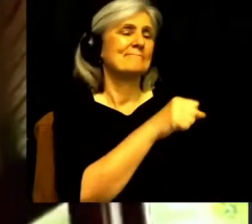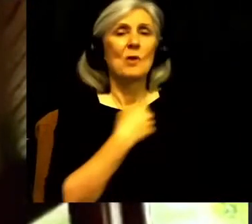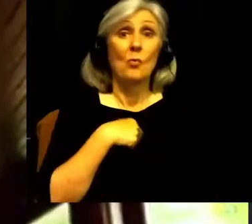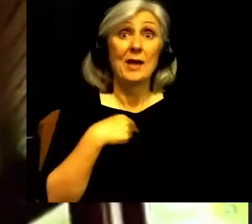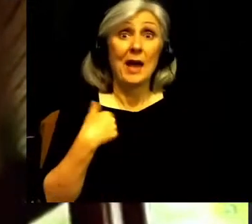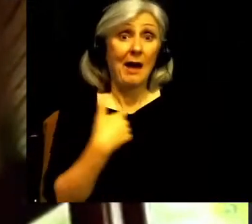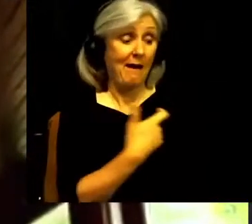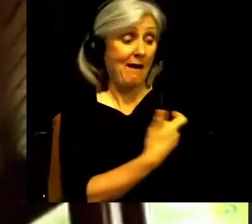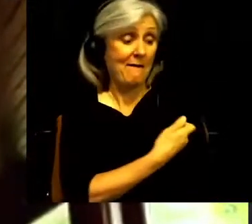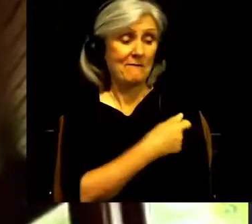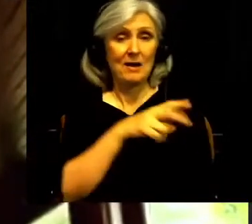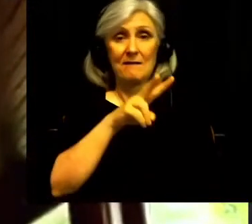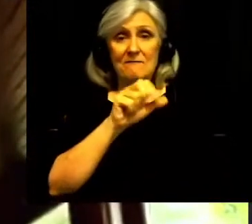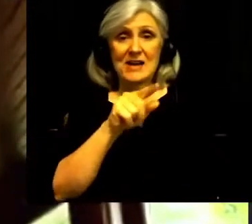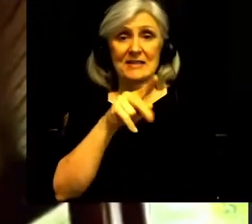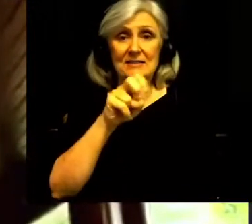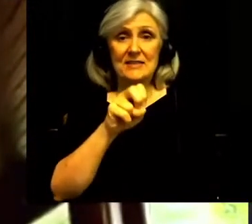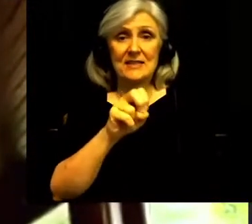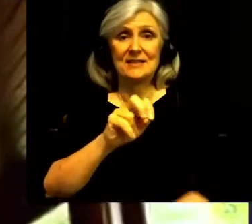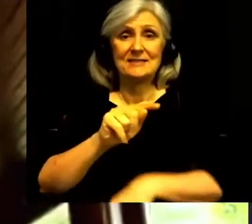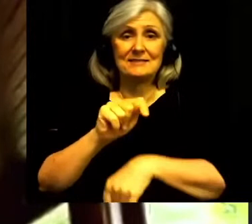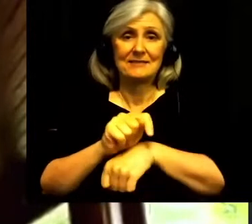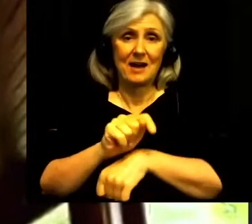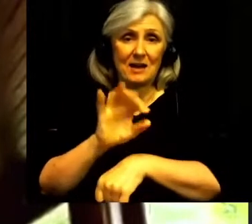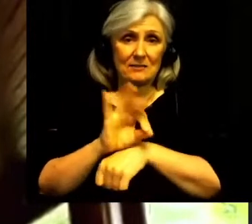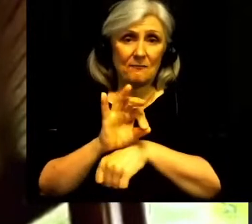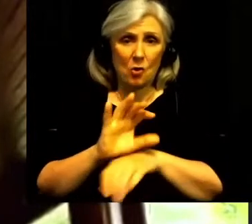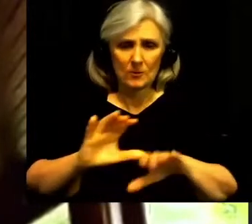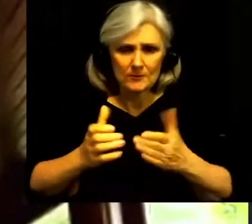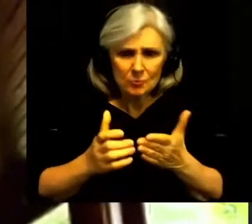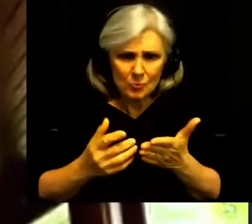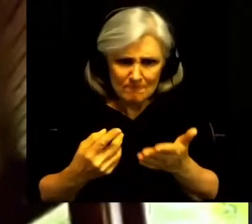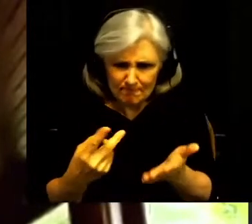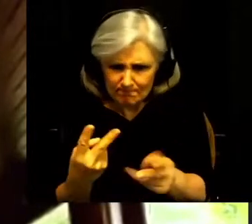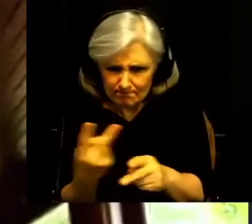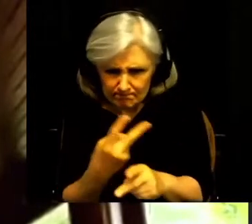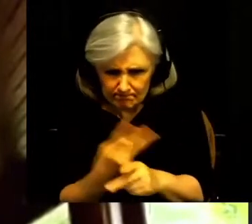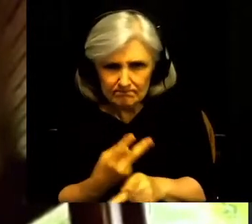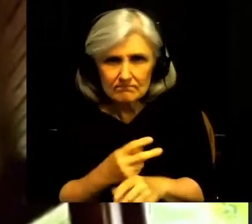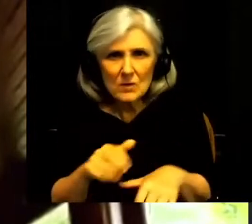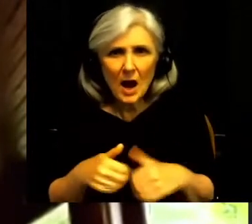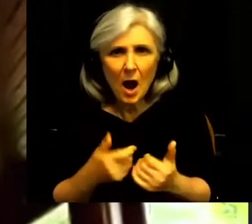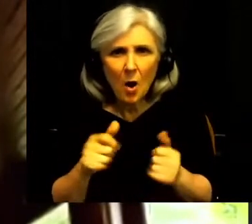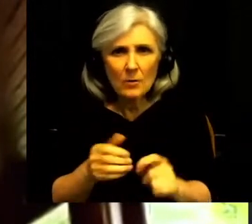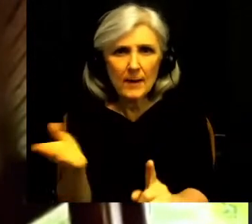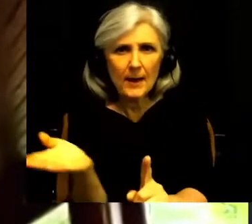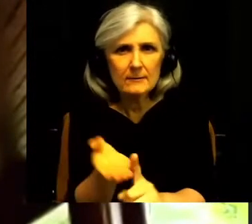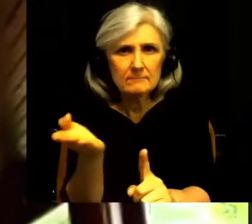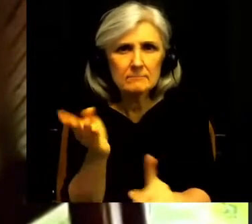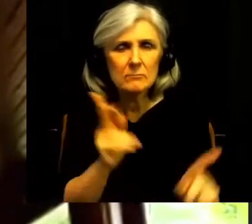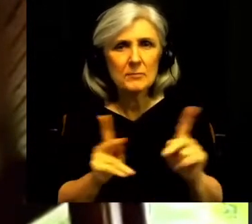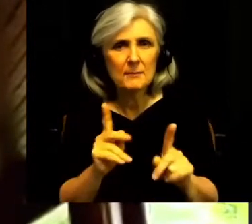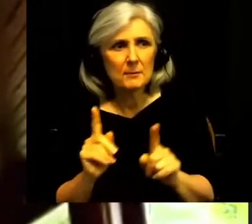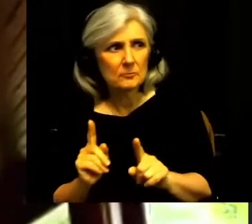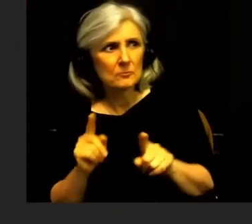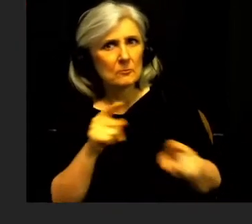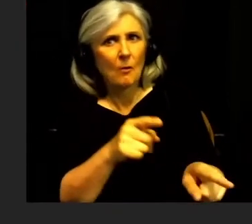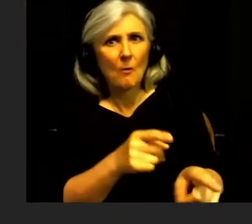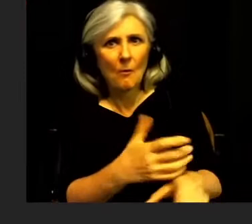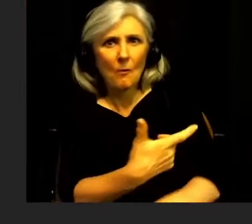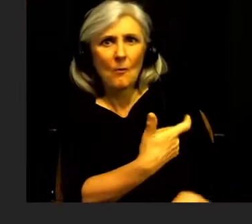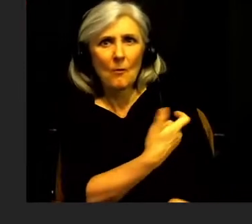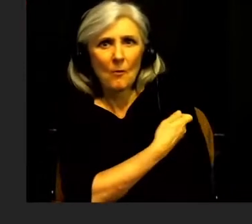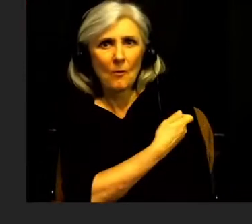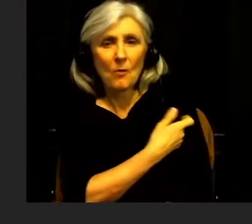but yes, they are engaging as many partners as we can, including large employers and small employers,